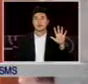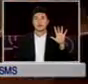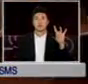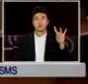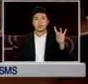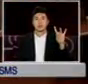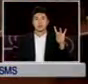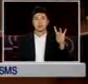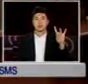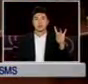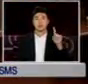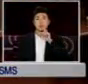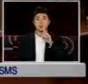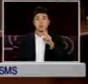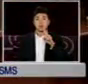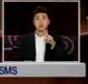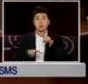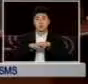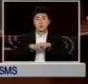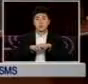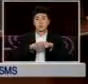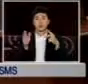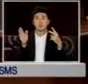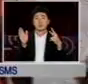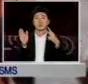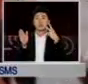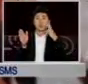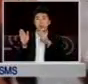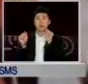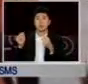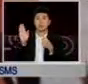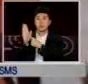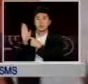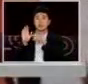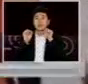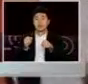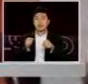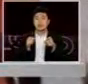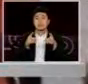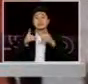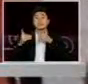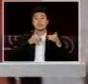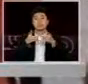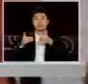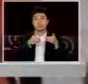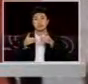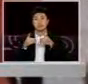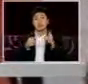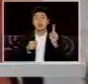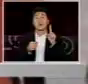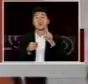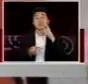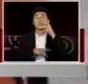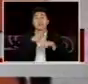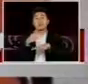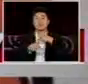0891210173 58. We admit that the witness can point, Your Honor. Will you describe, Ms. Witness, the kind